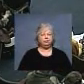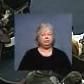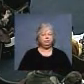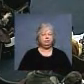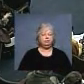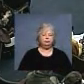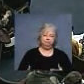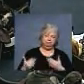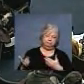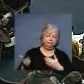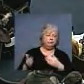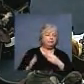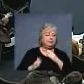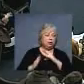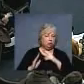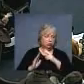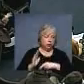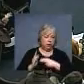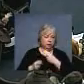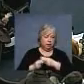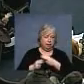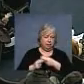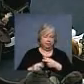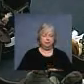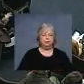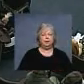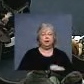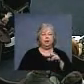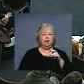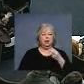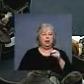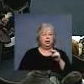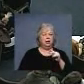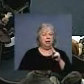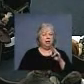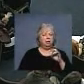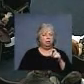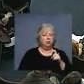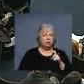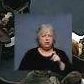call. Madam Clerk, if you would, please read the roll. Director Hendricks?